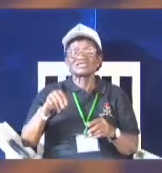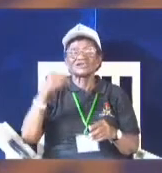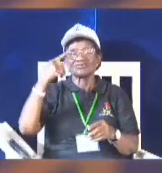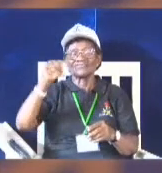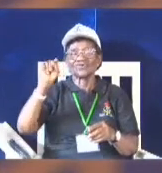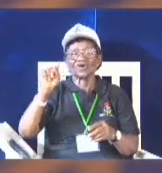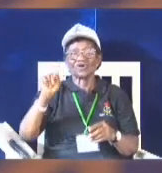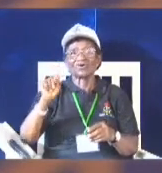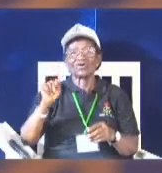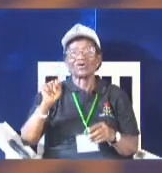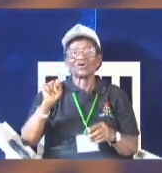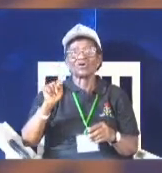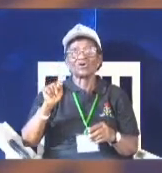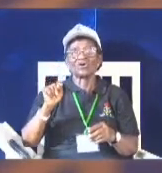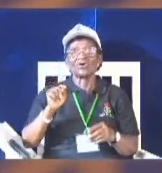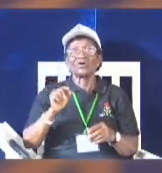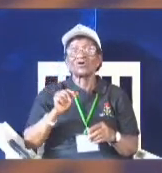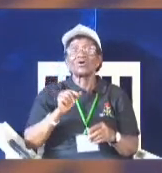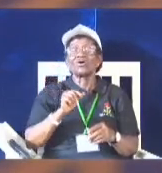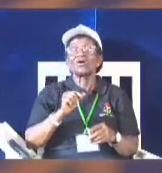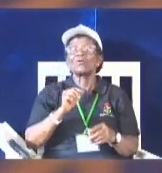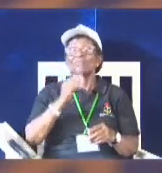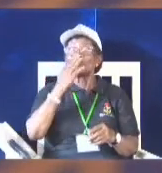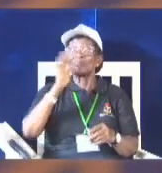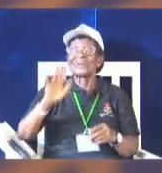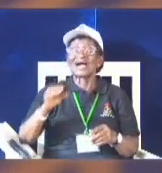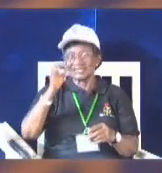For unclean spirits,